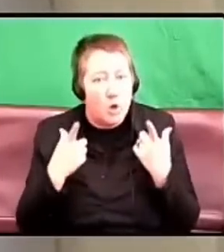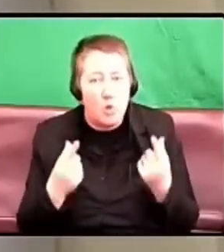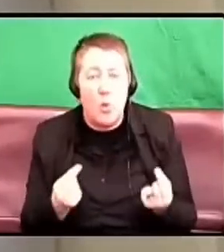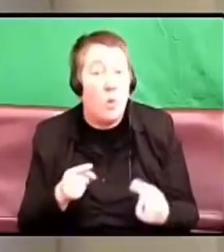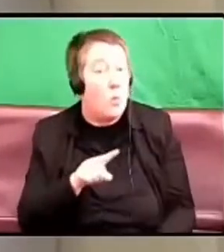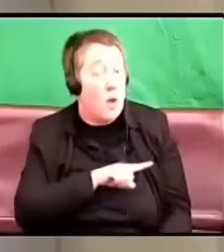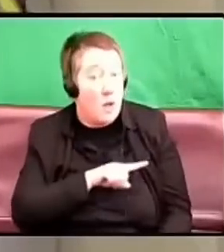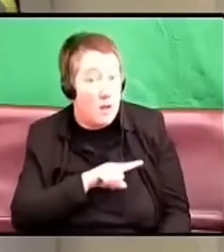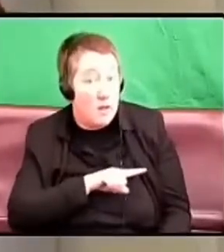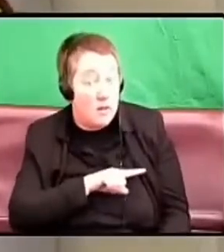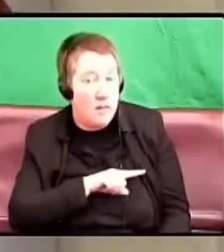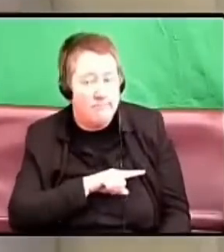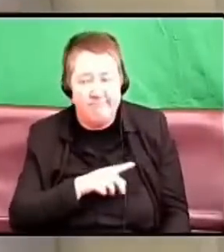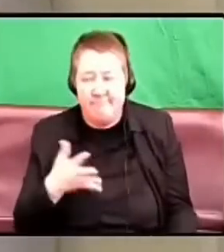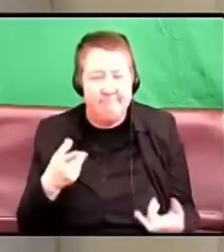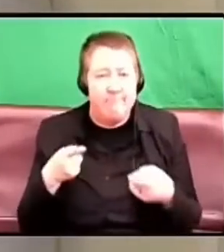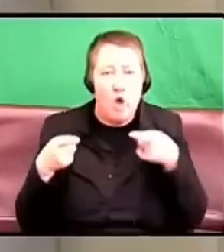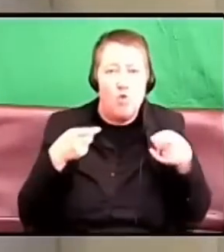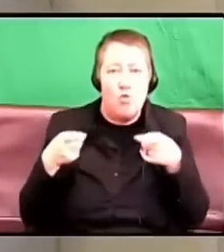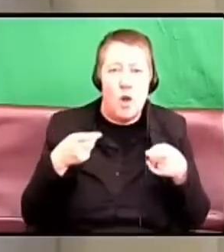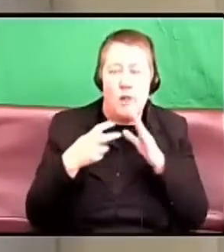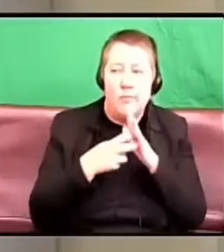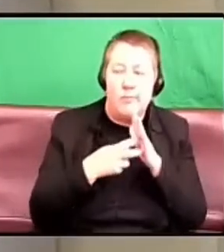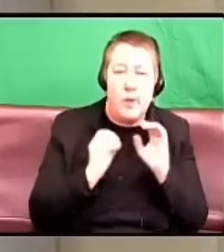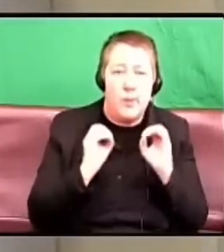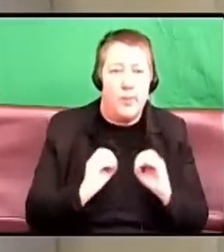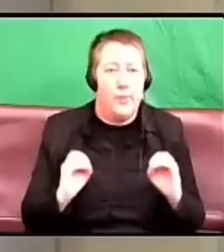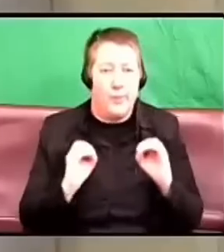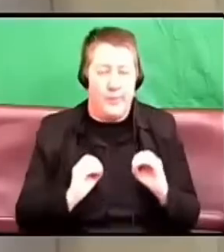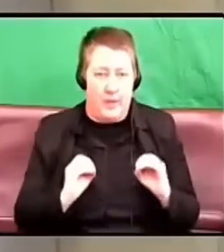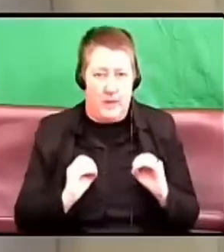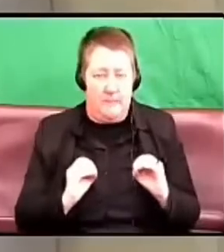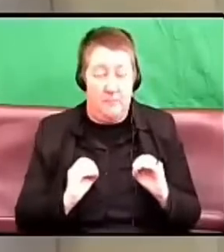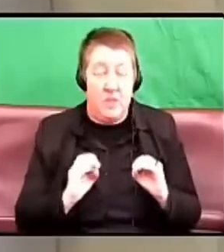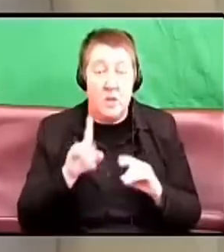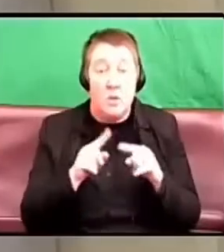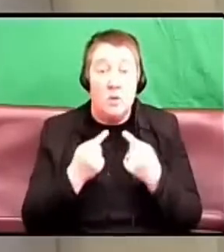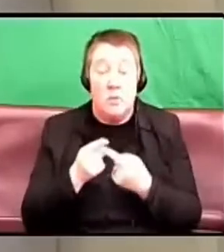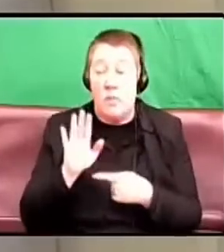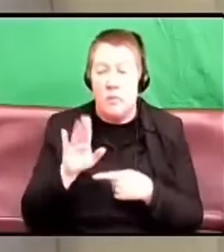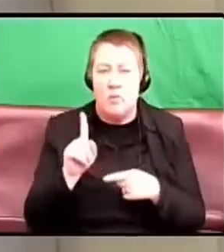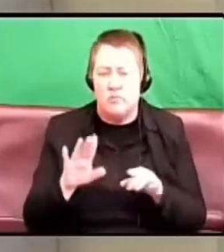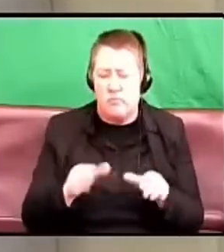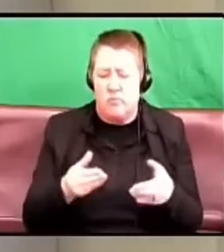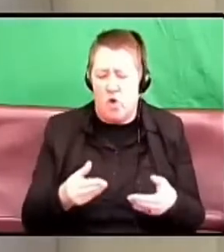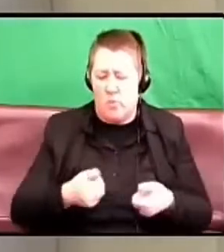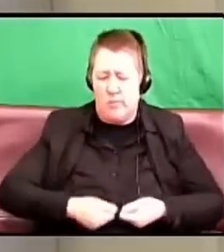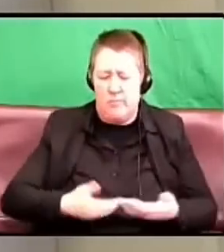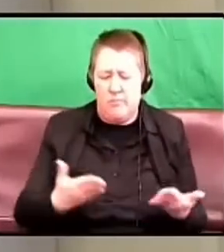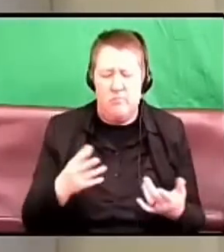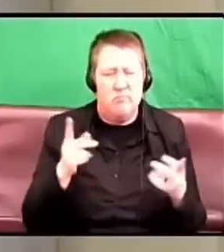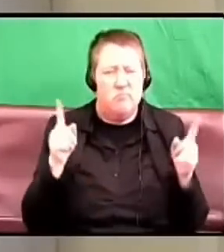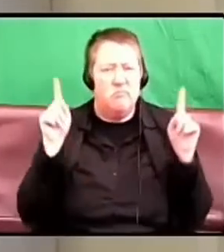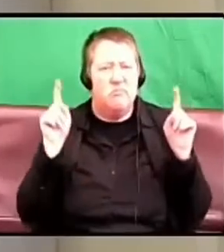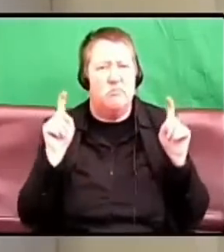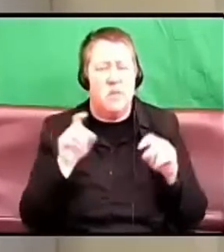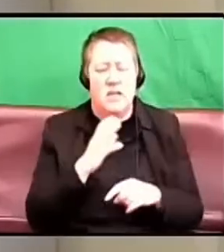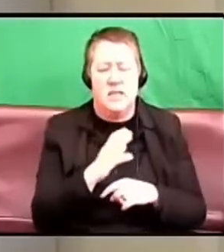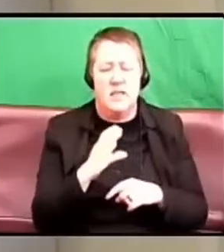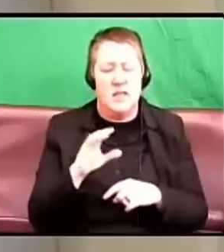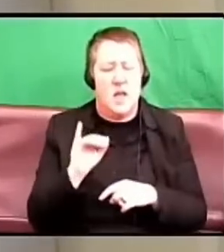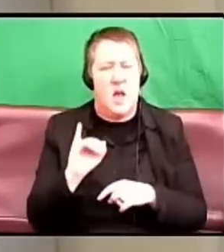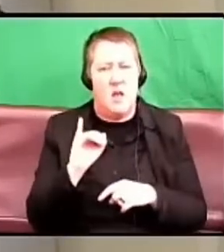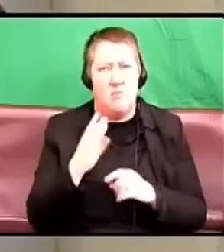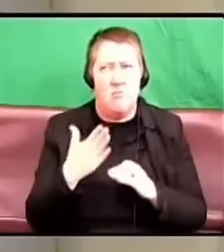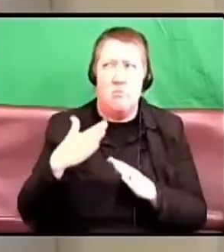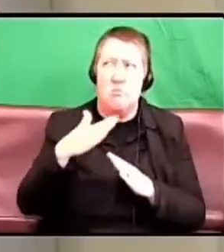Why? Because it's not regulated. So your department released a document called the CCI Master Plan,